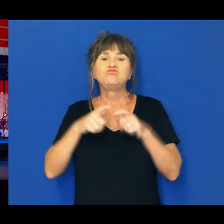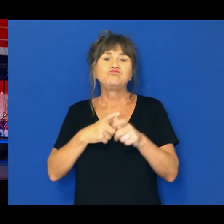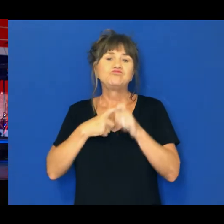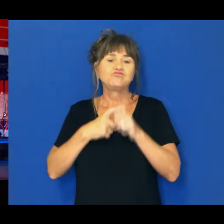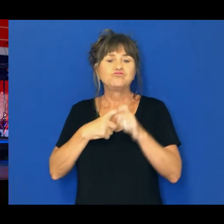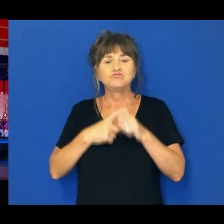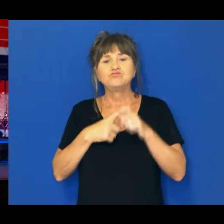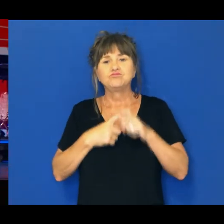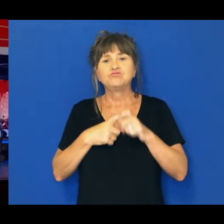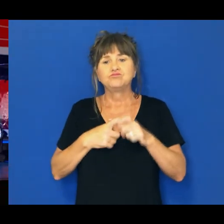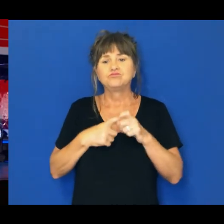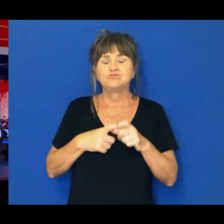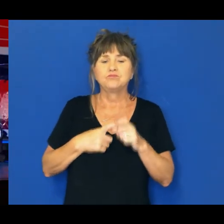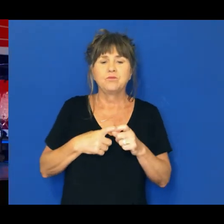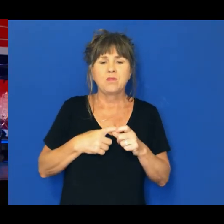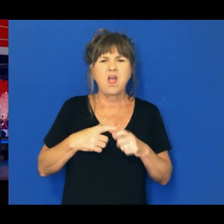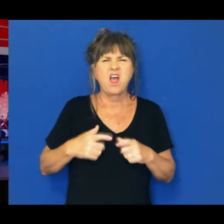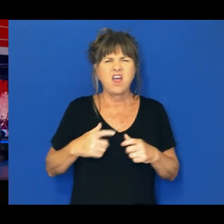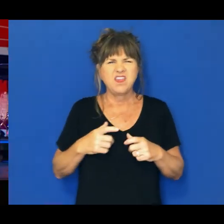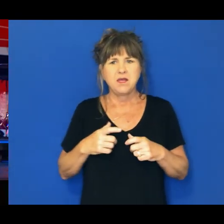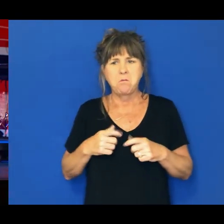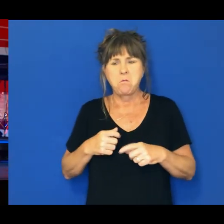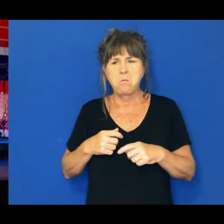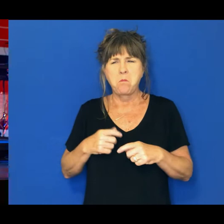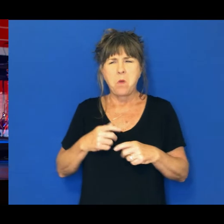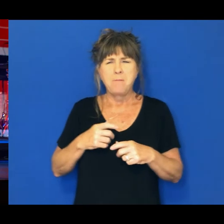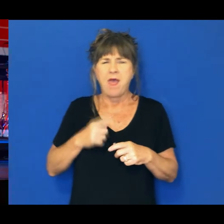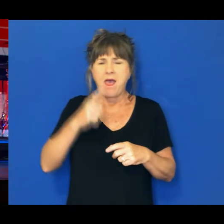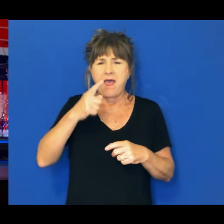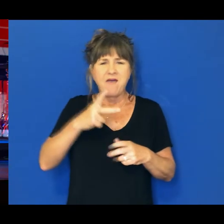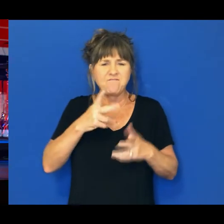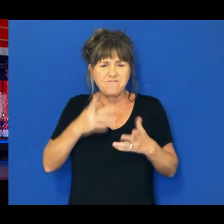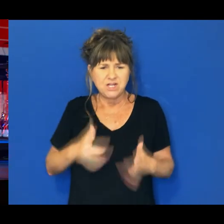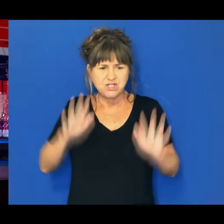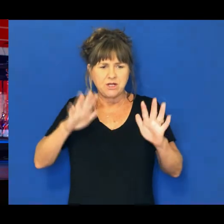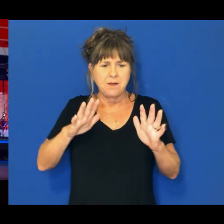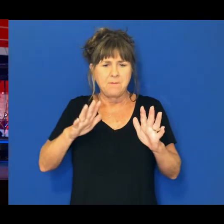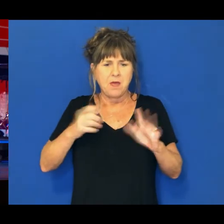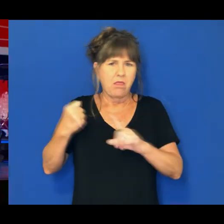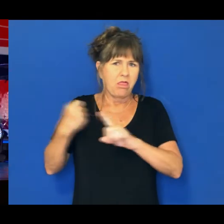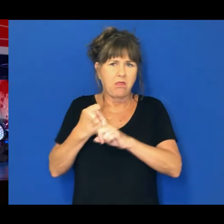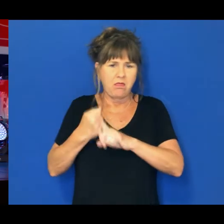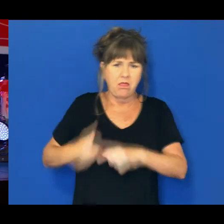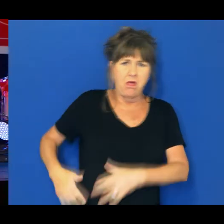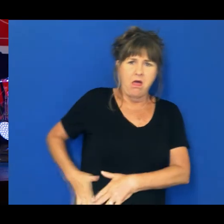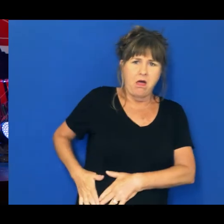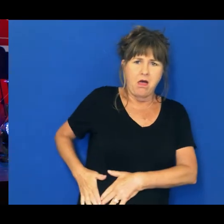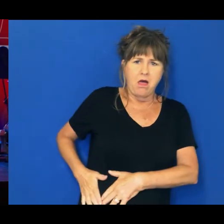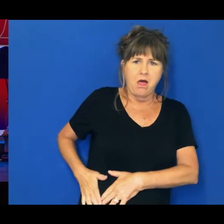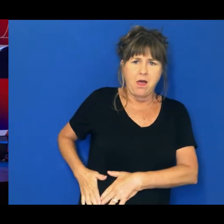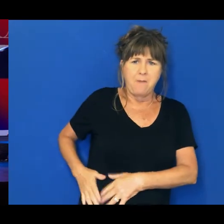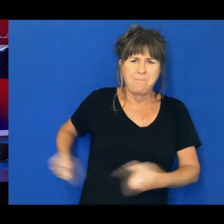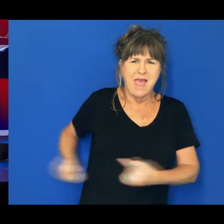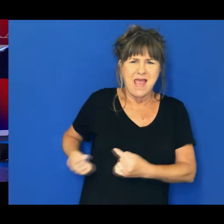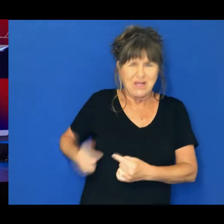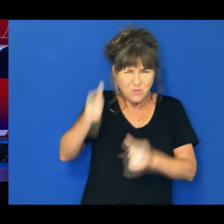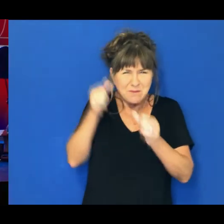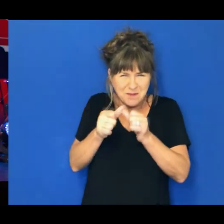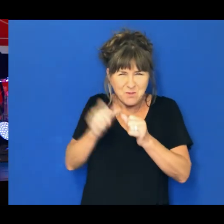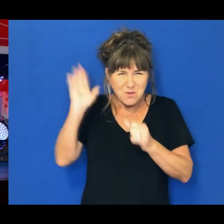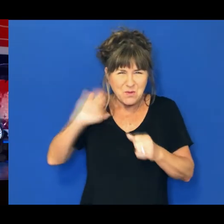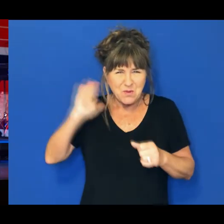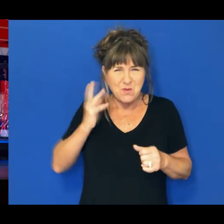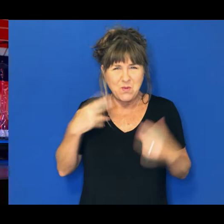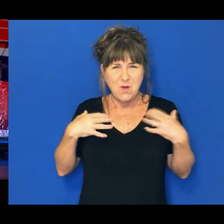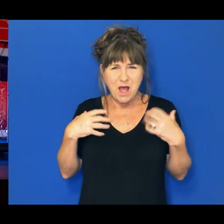running on the treadmill. Halfway through, I get the side pain. You know the side cramp? Ah, you know, it's just like, ooh. Who remembers that